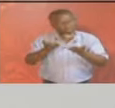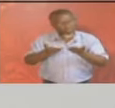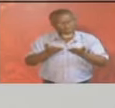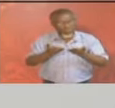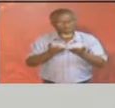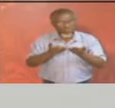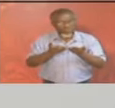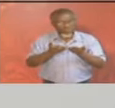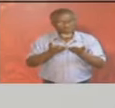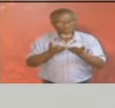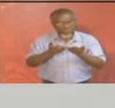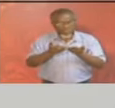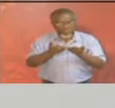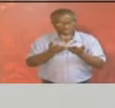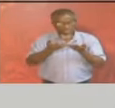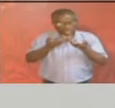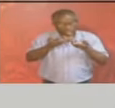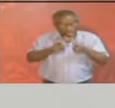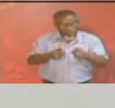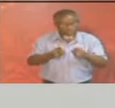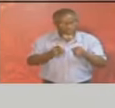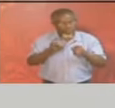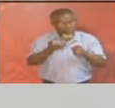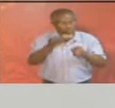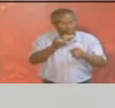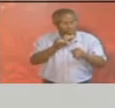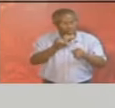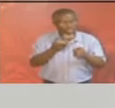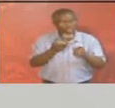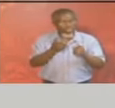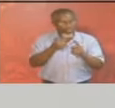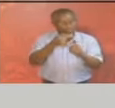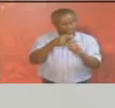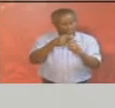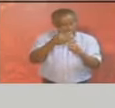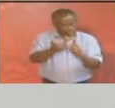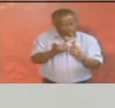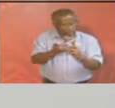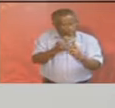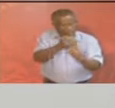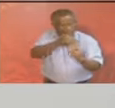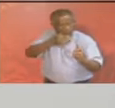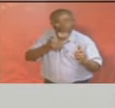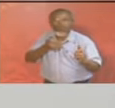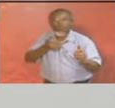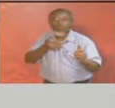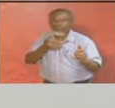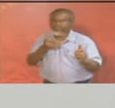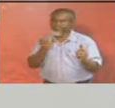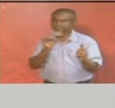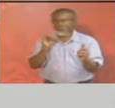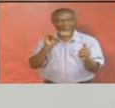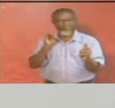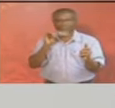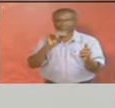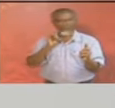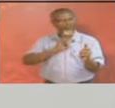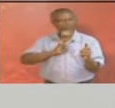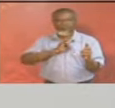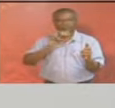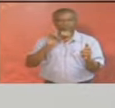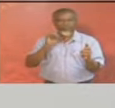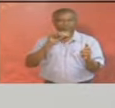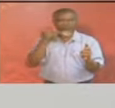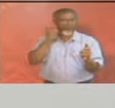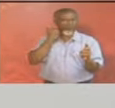as asymptomatic. Now, what you'll find, though, is that because we are actively pursuing known